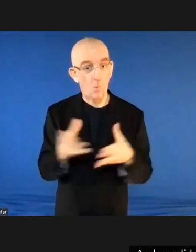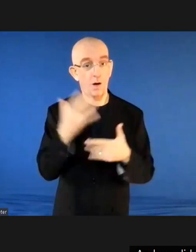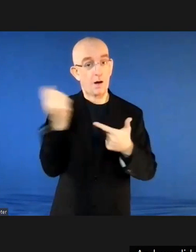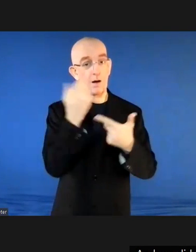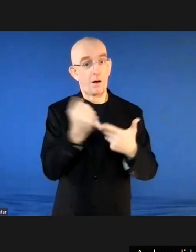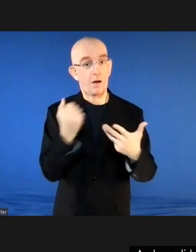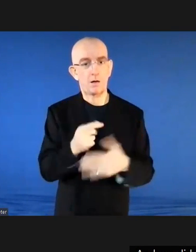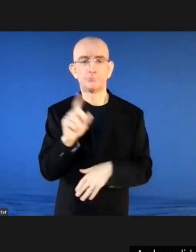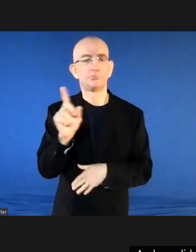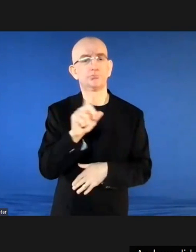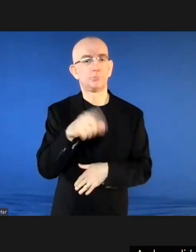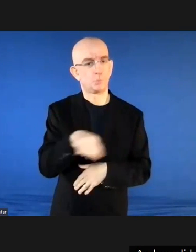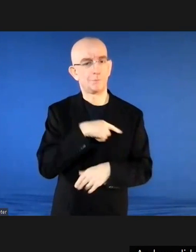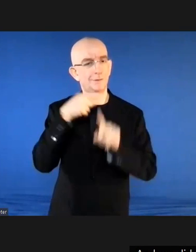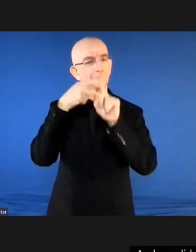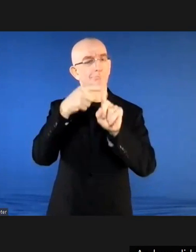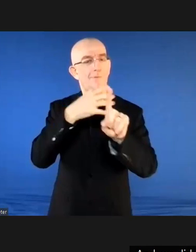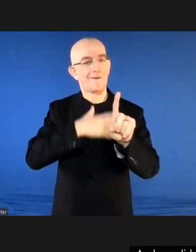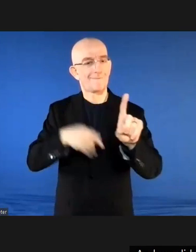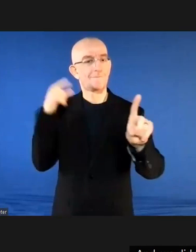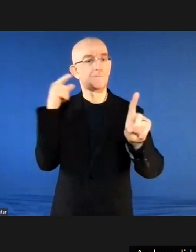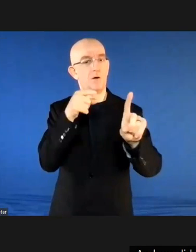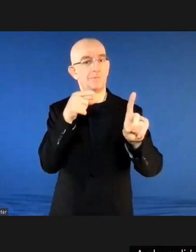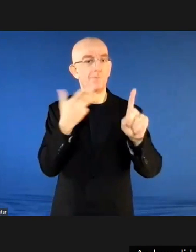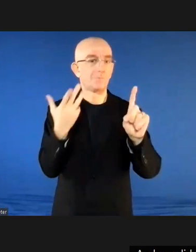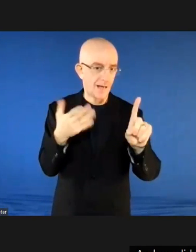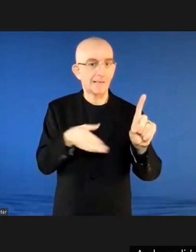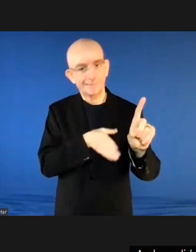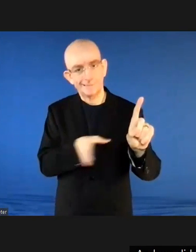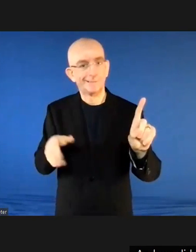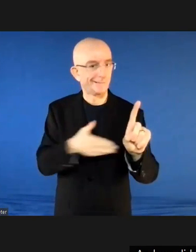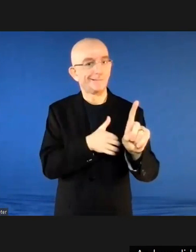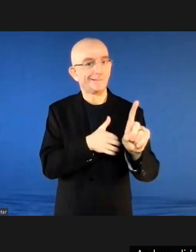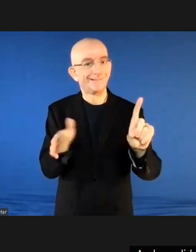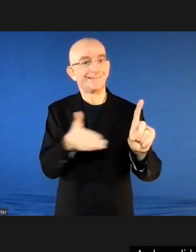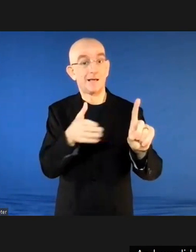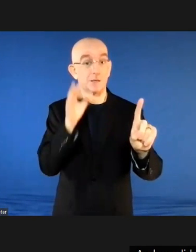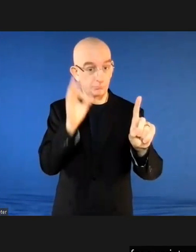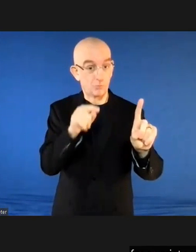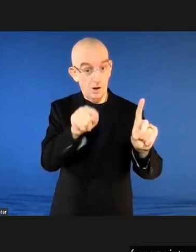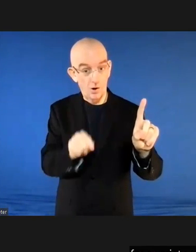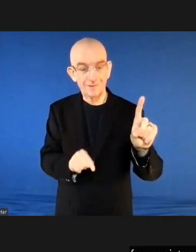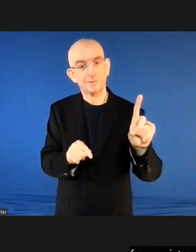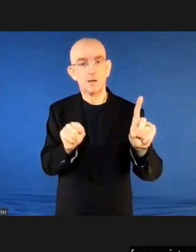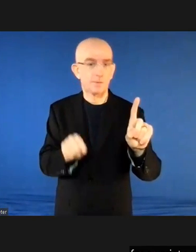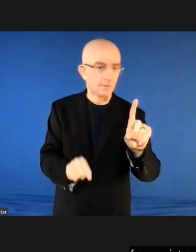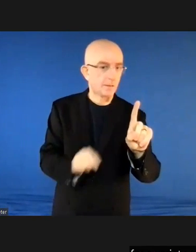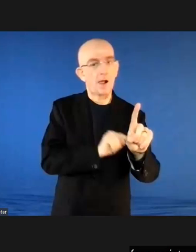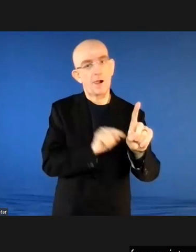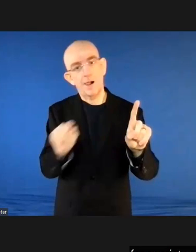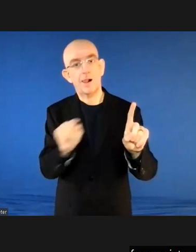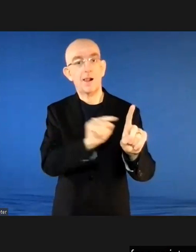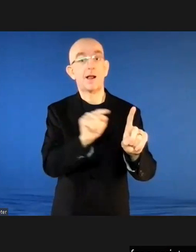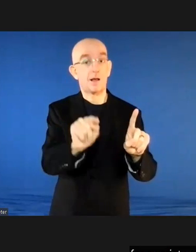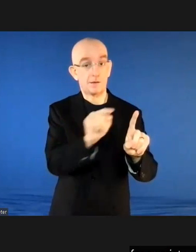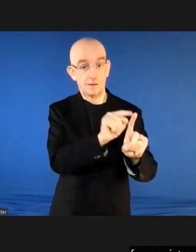to do. But the report sets out a huge amount of great work across many countries,